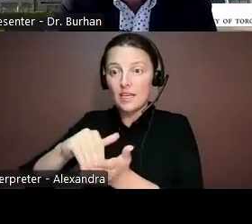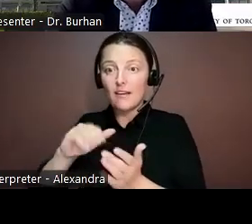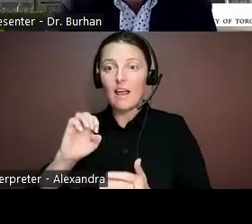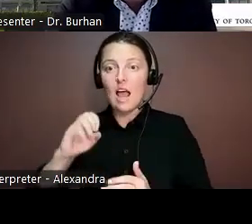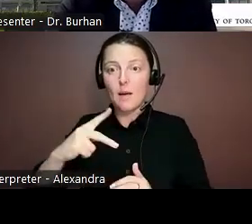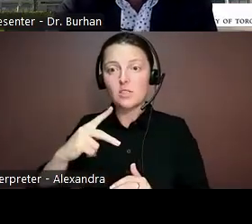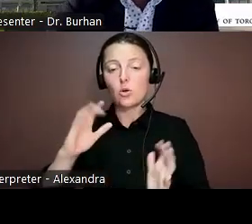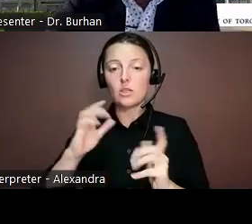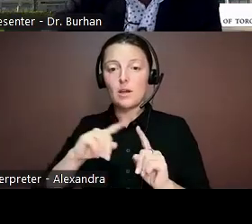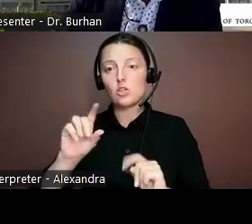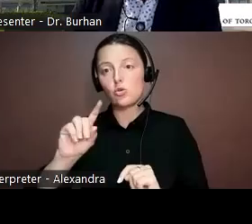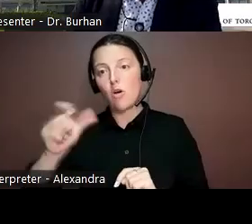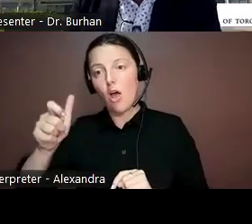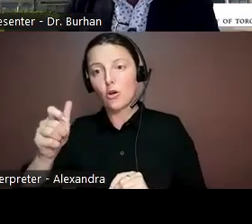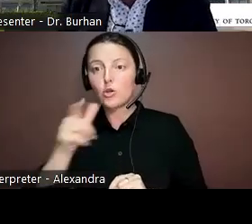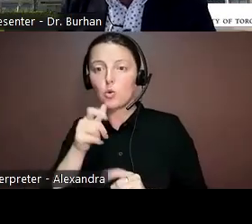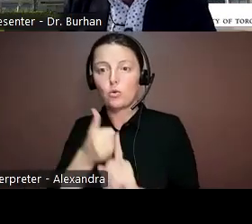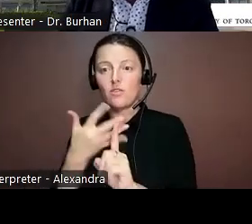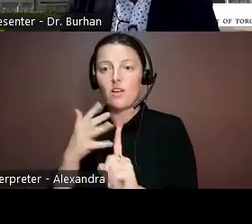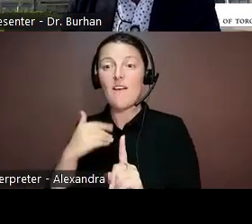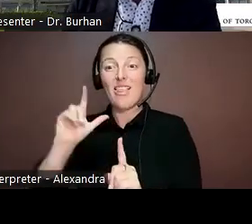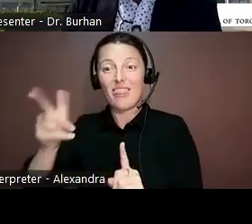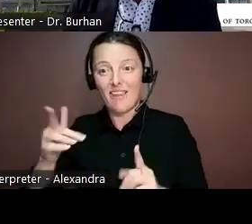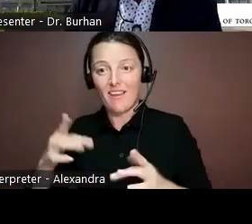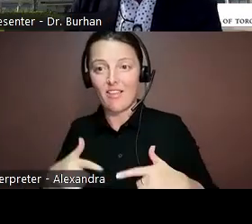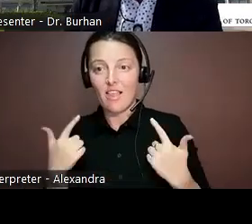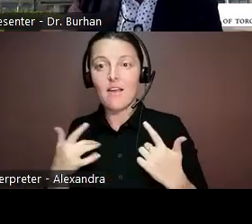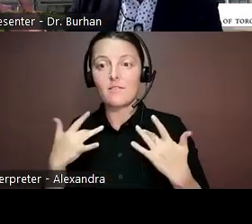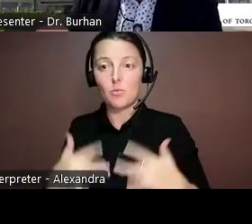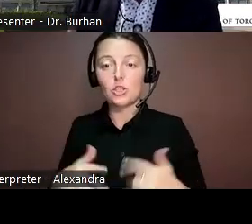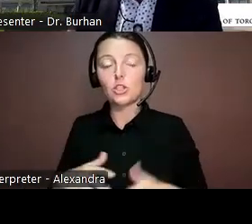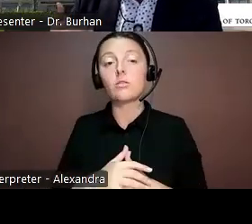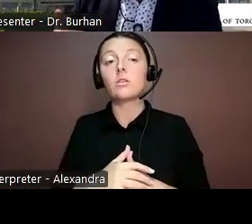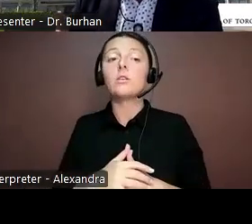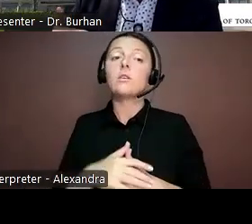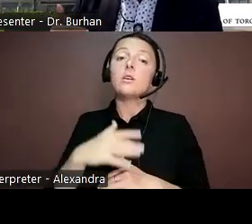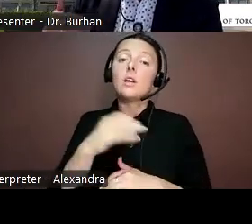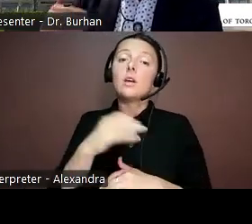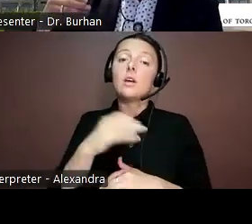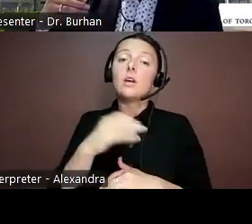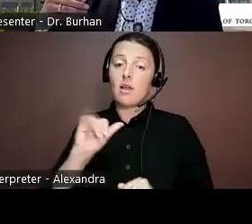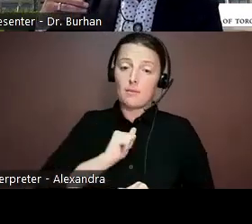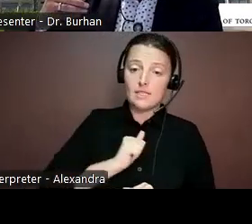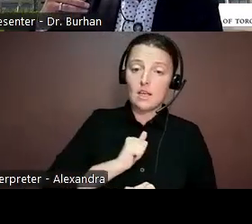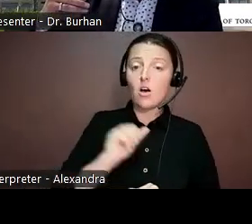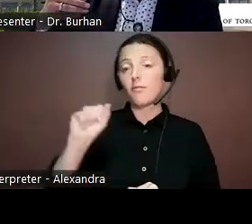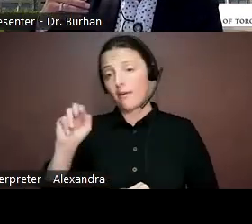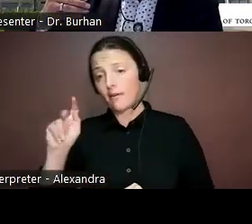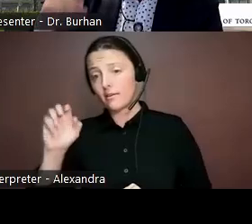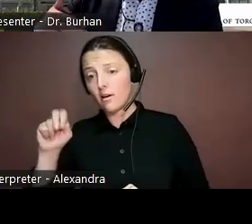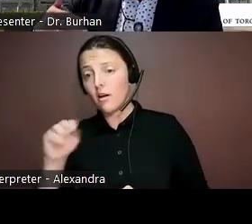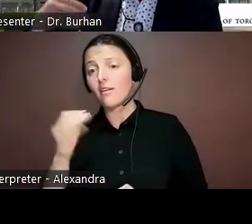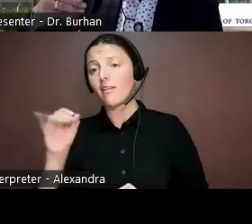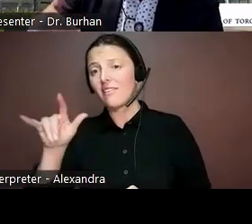think people like me and Anton and Yace and others who work in older adults, we know that there's